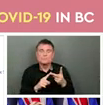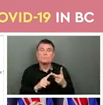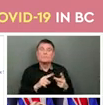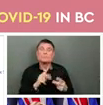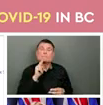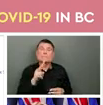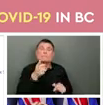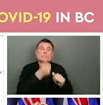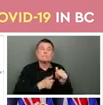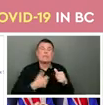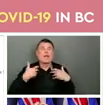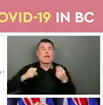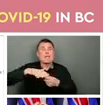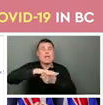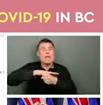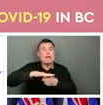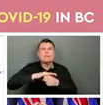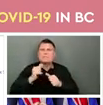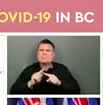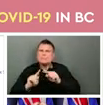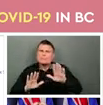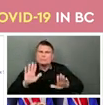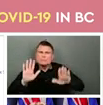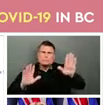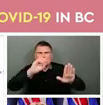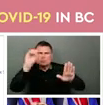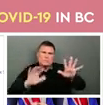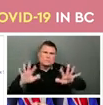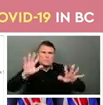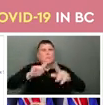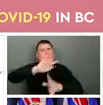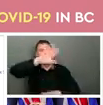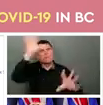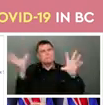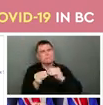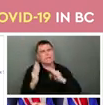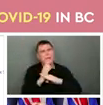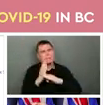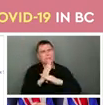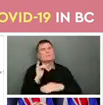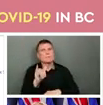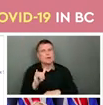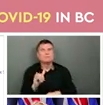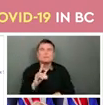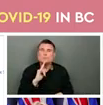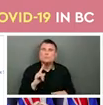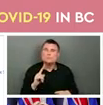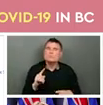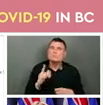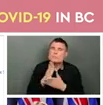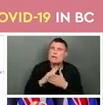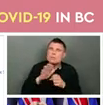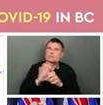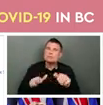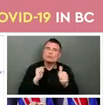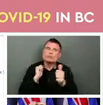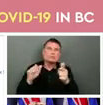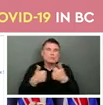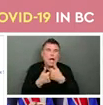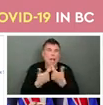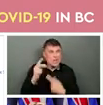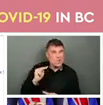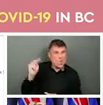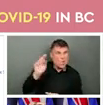where we're more challenged in some communities, particularly across the north, which is a huge geographic area with